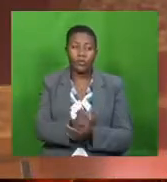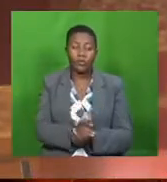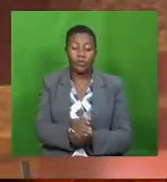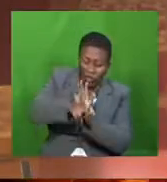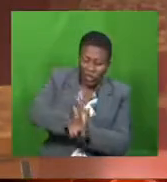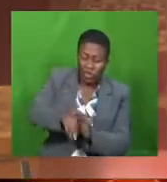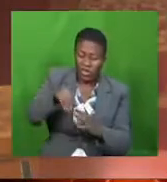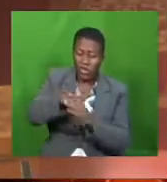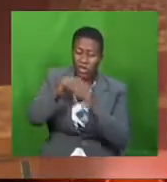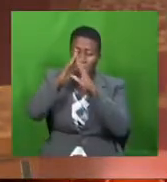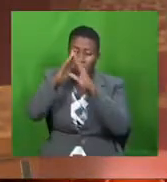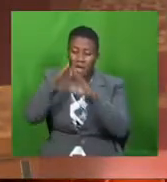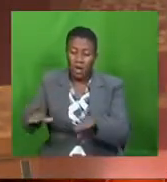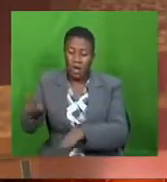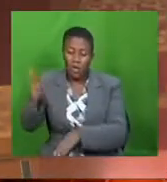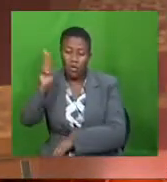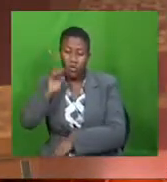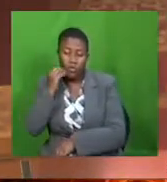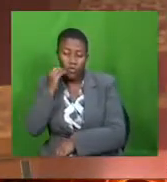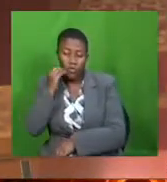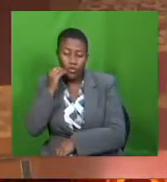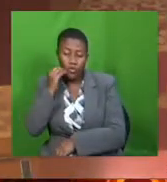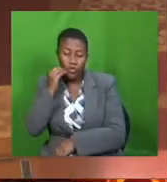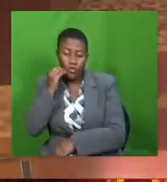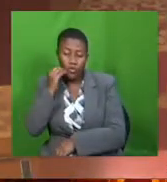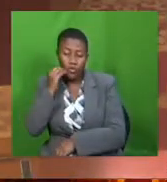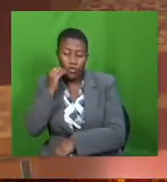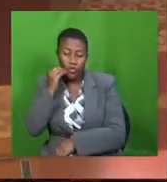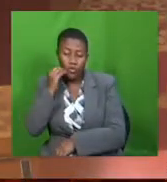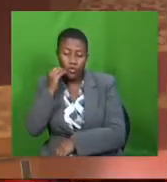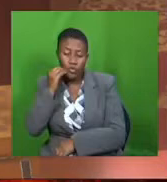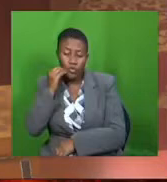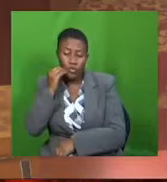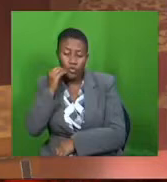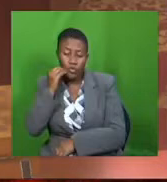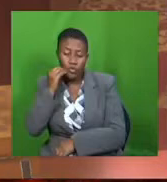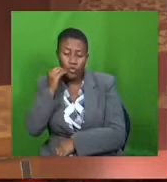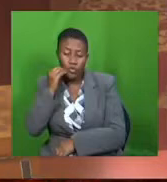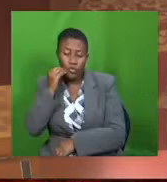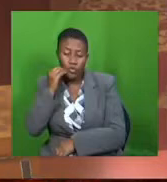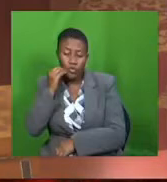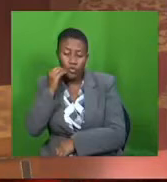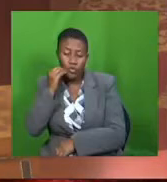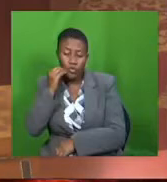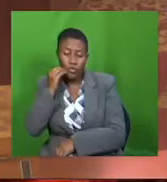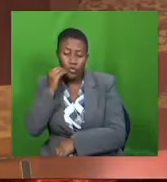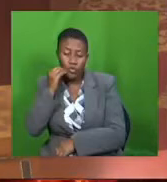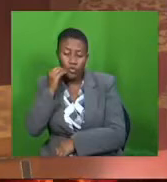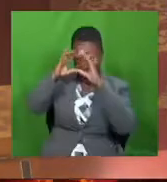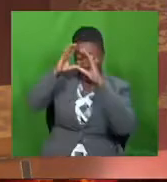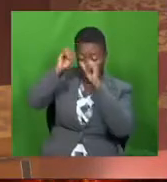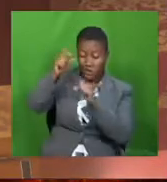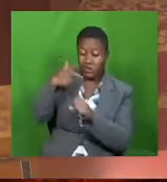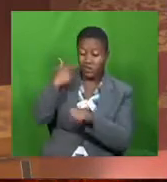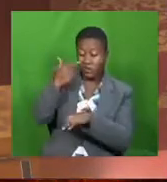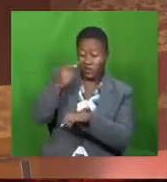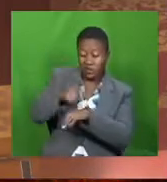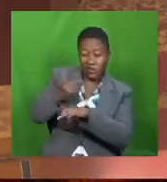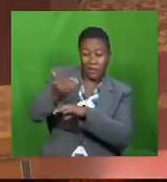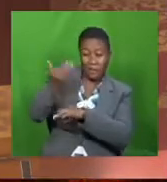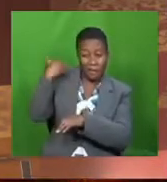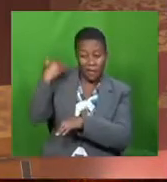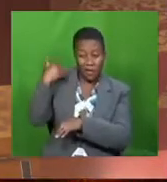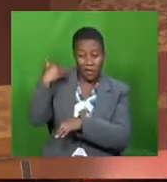eti committee no eye finance committee eye committee dada oho ano anase another committee fofro finance committee